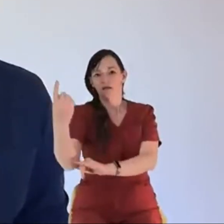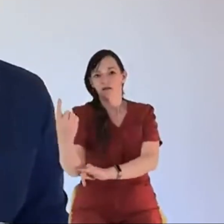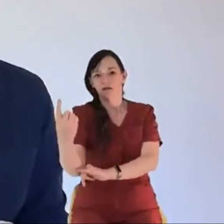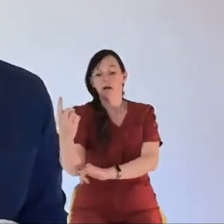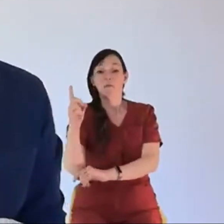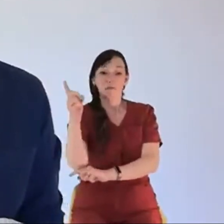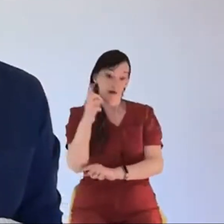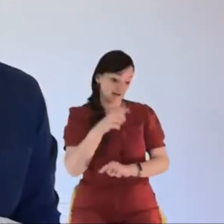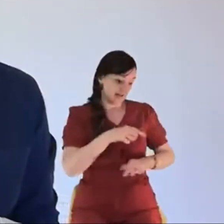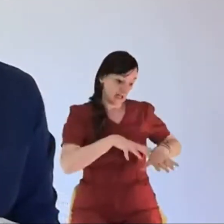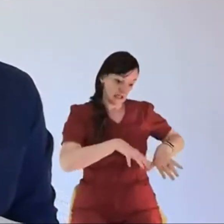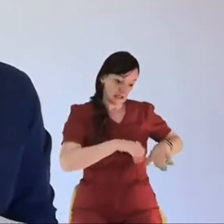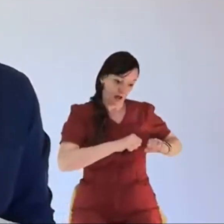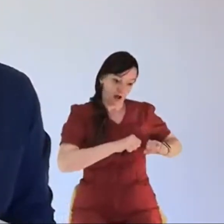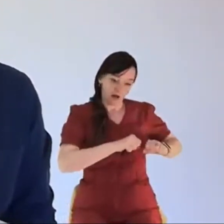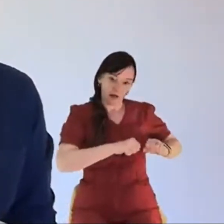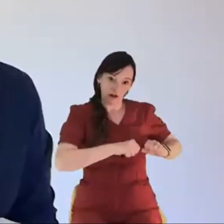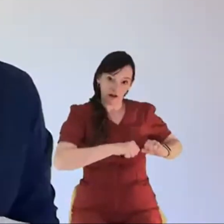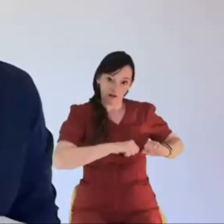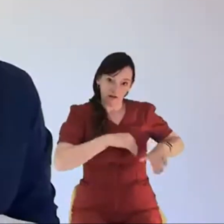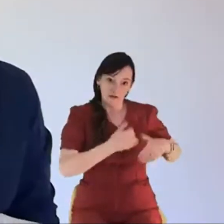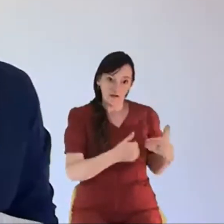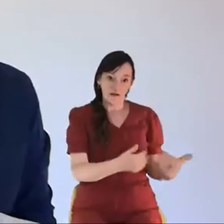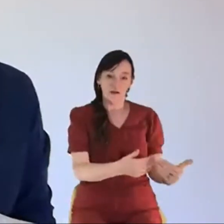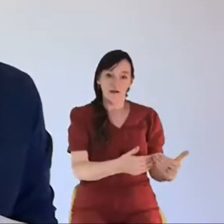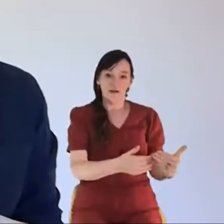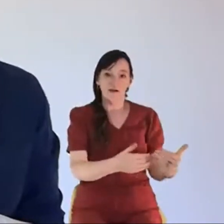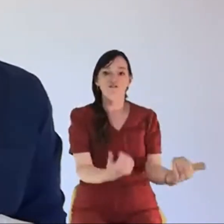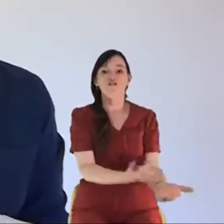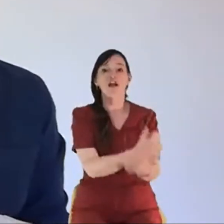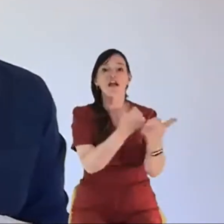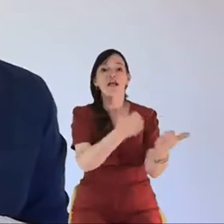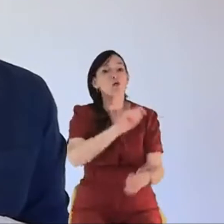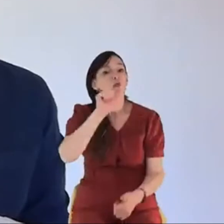Which means He will Come again